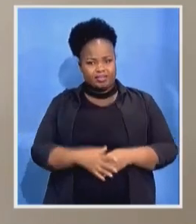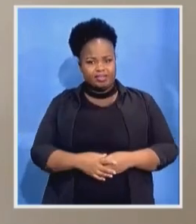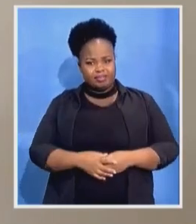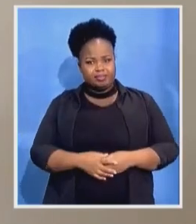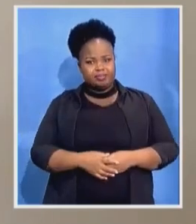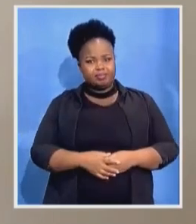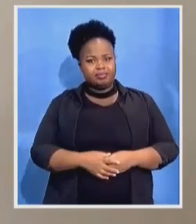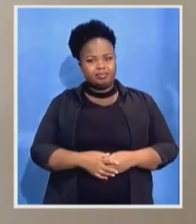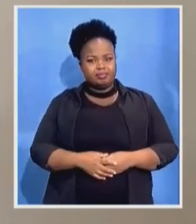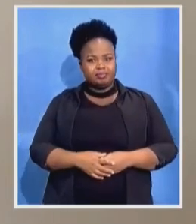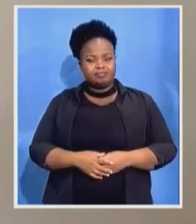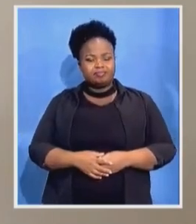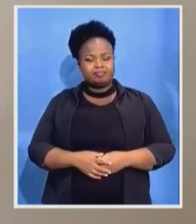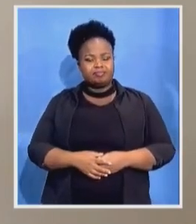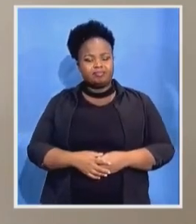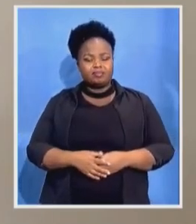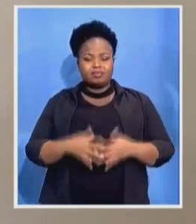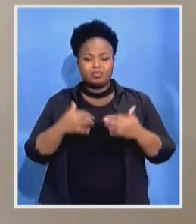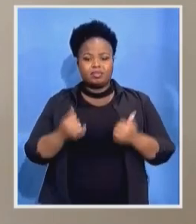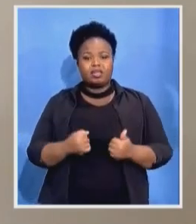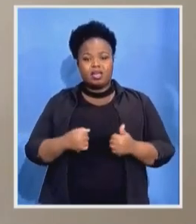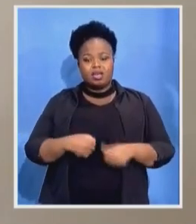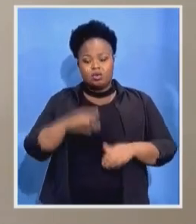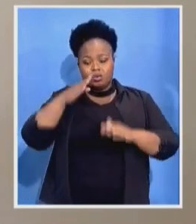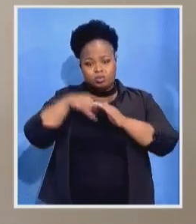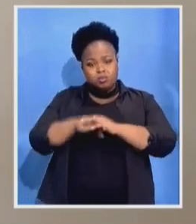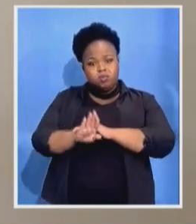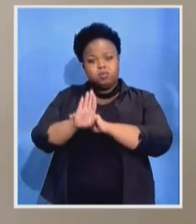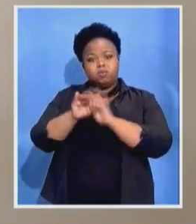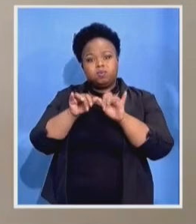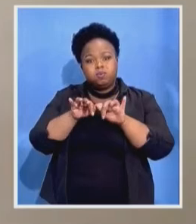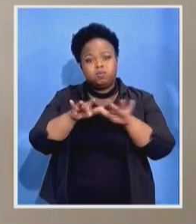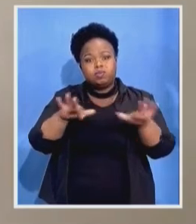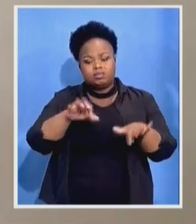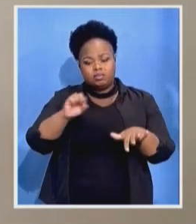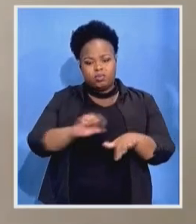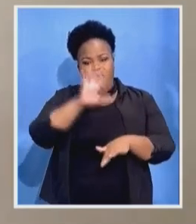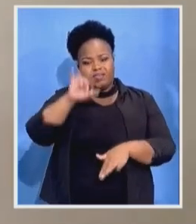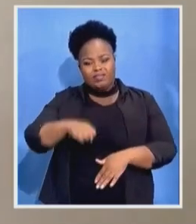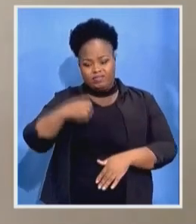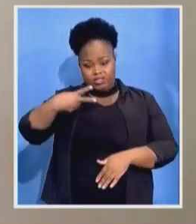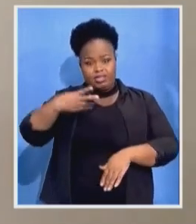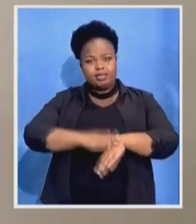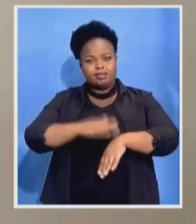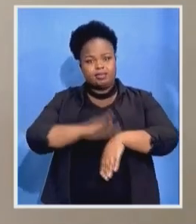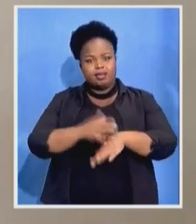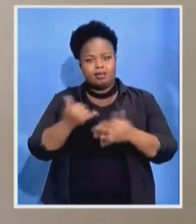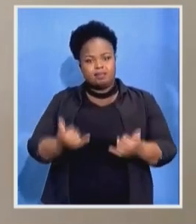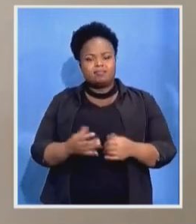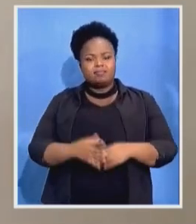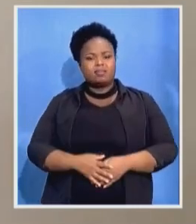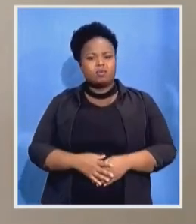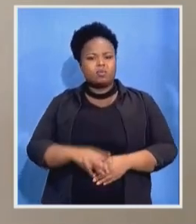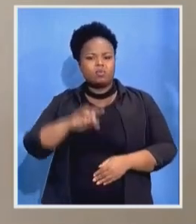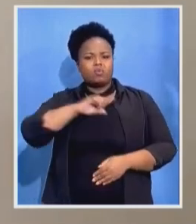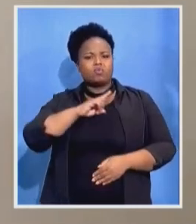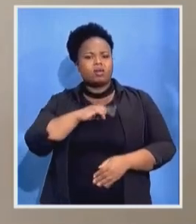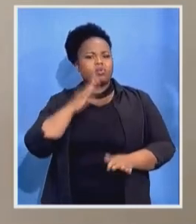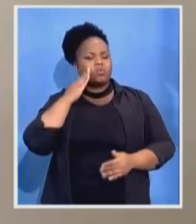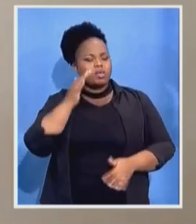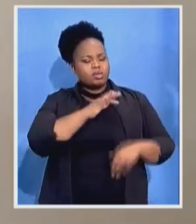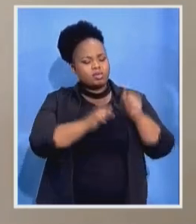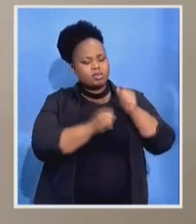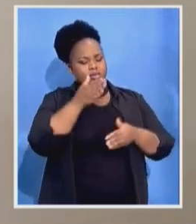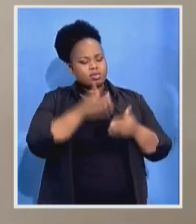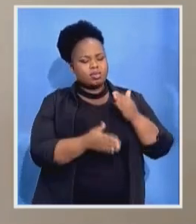wave in South Africa and other countries. Just after adjourning on the first day of our Central Committee on Friday, the